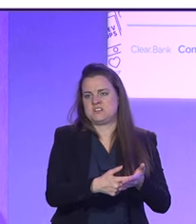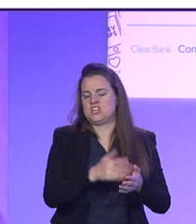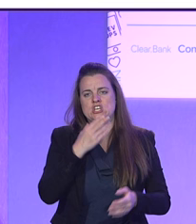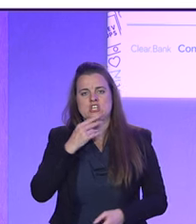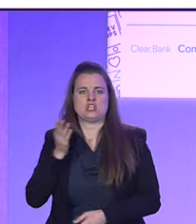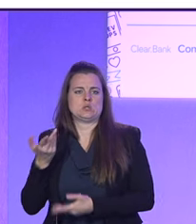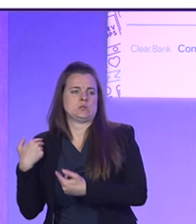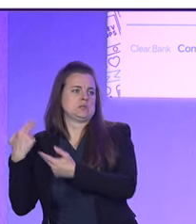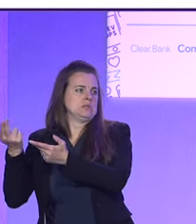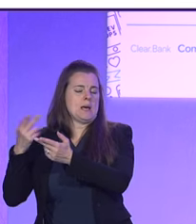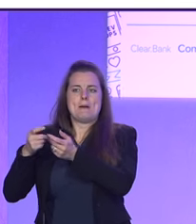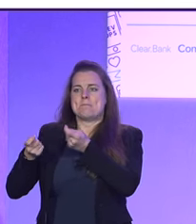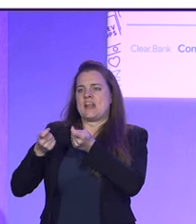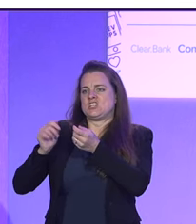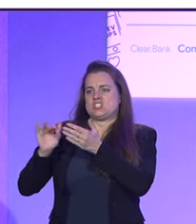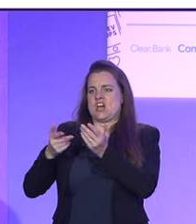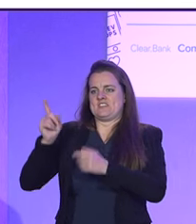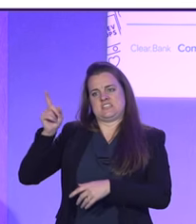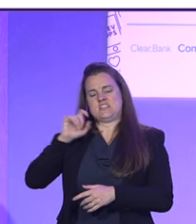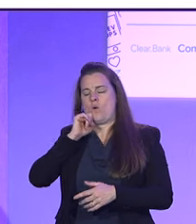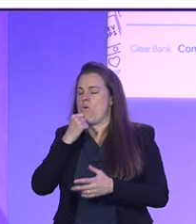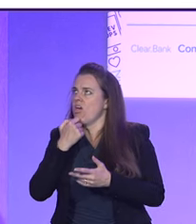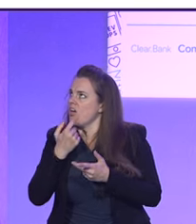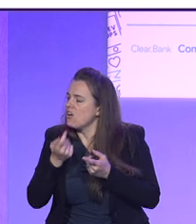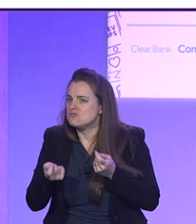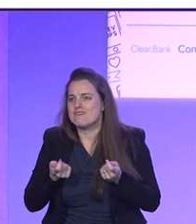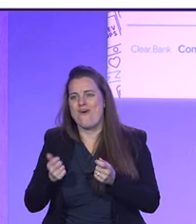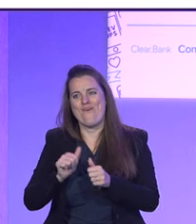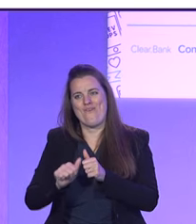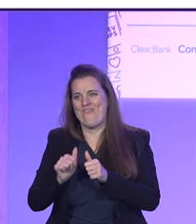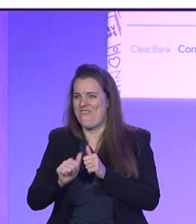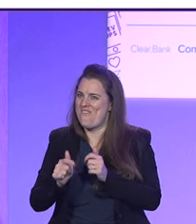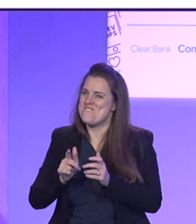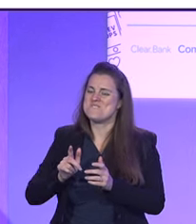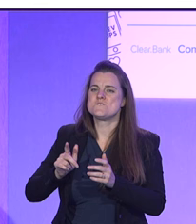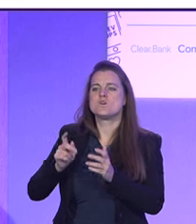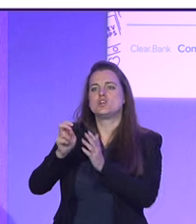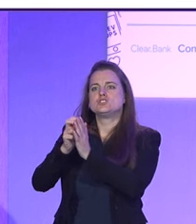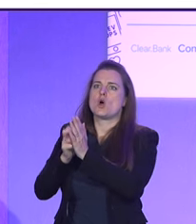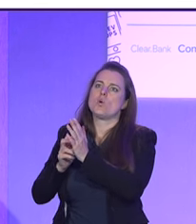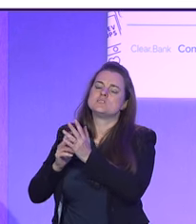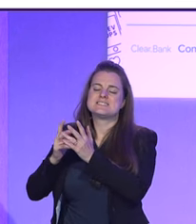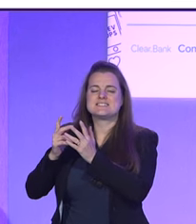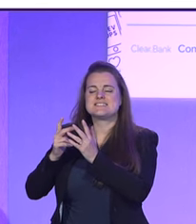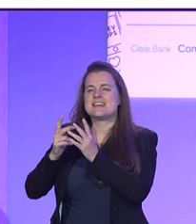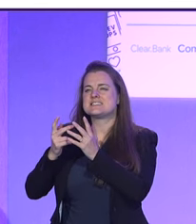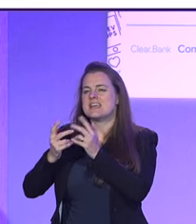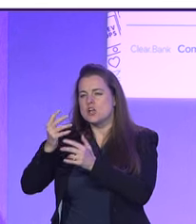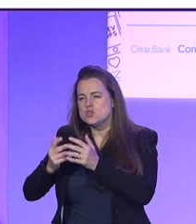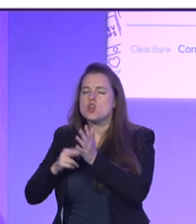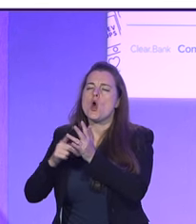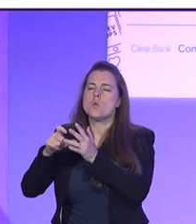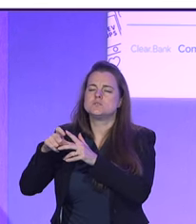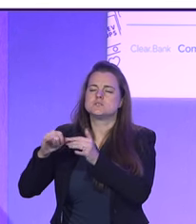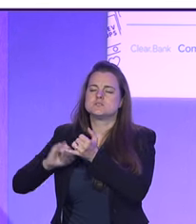simplify, control plane activities, node scheduling, maintenance,